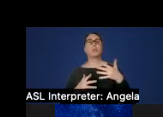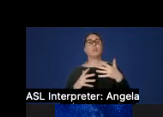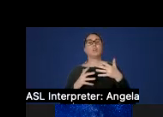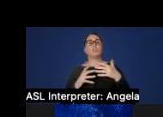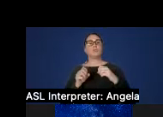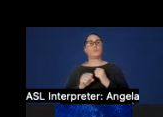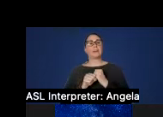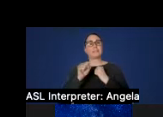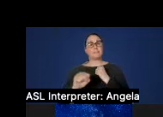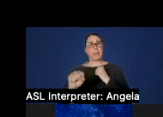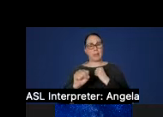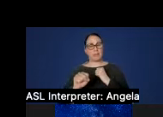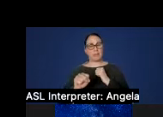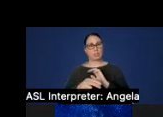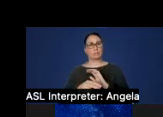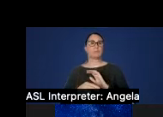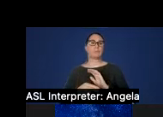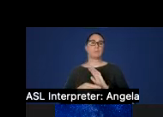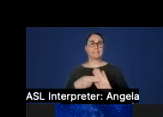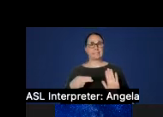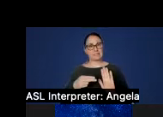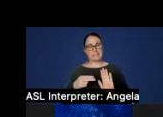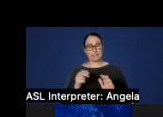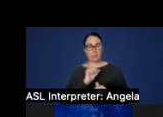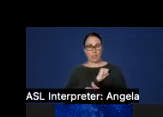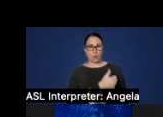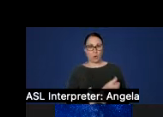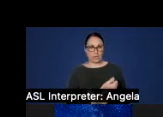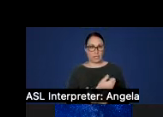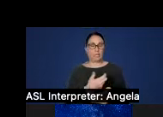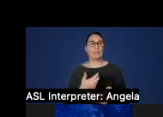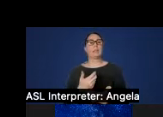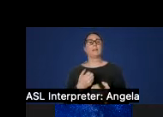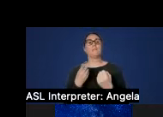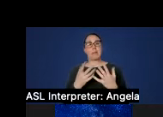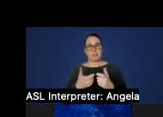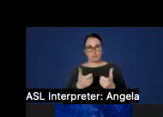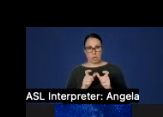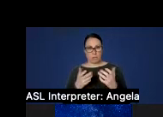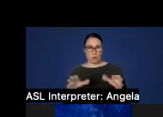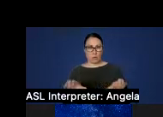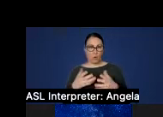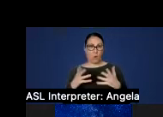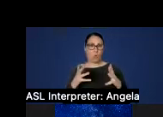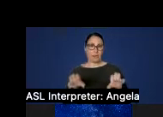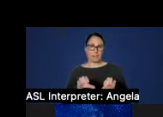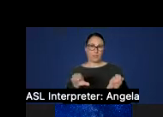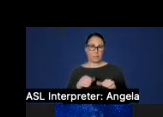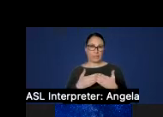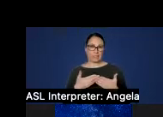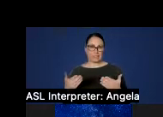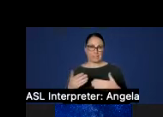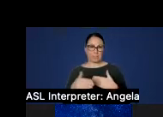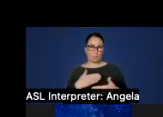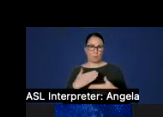authority. Many tribes are already doing these things, but the process to have